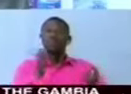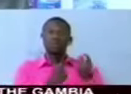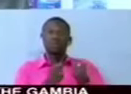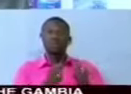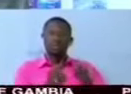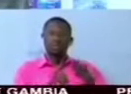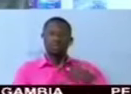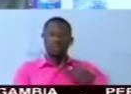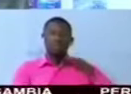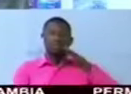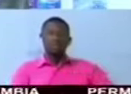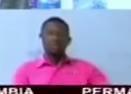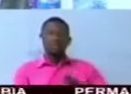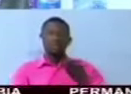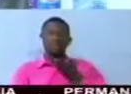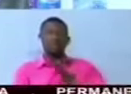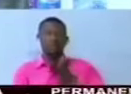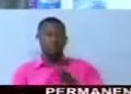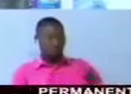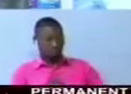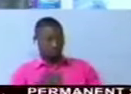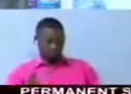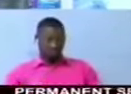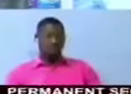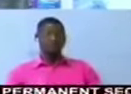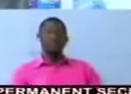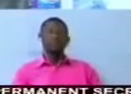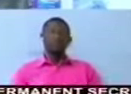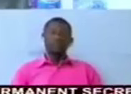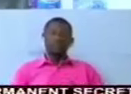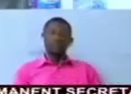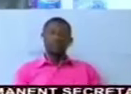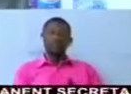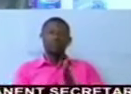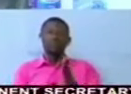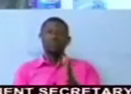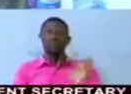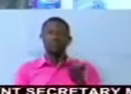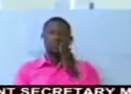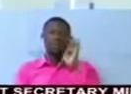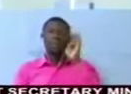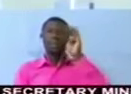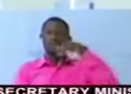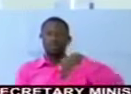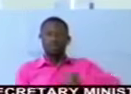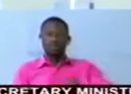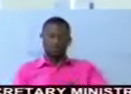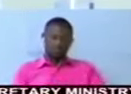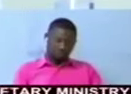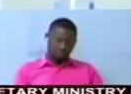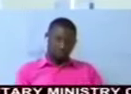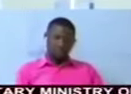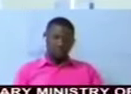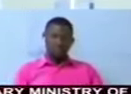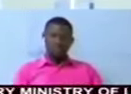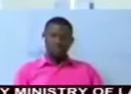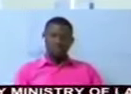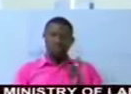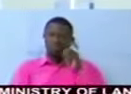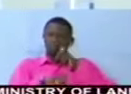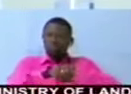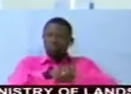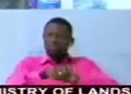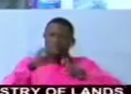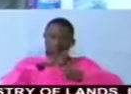other. Ñu continue dem Banjul. And we continue to Banjul. Were you handcuffed? Ndax dañ cheene woon nañ sa loxo